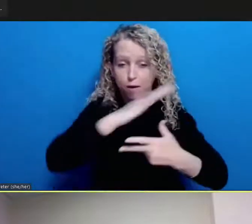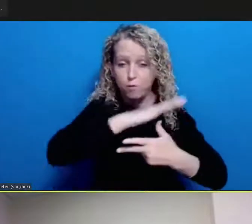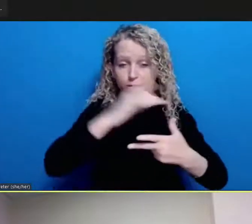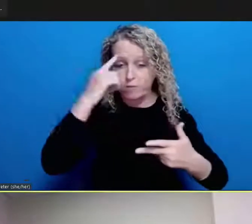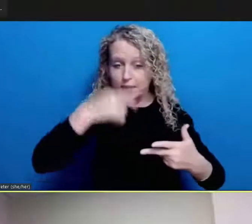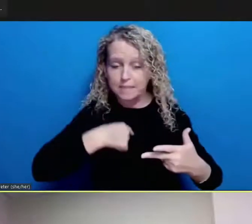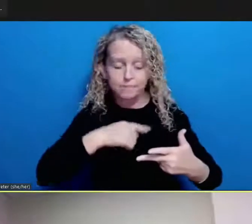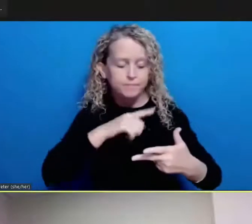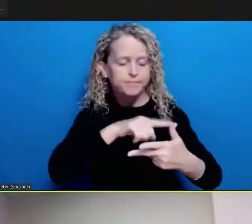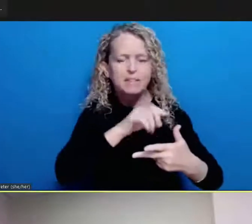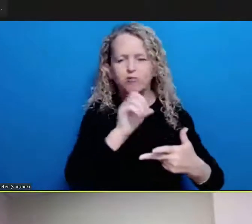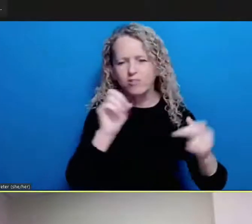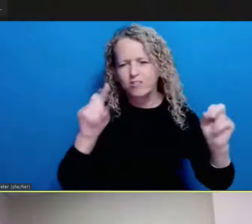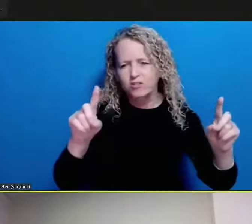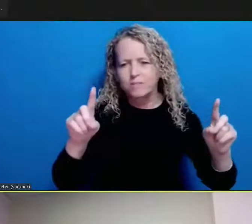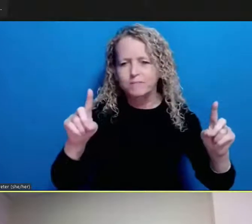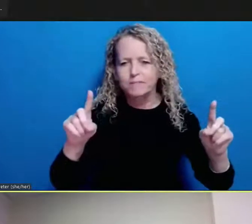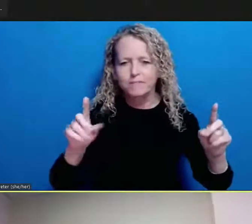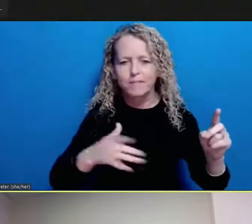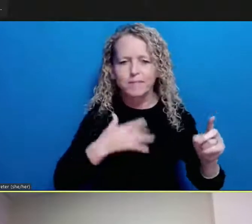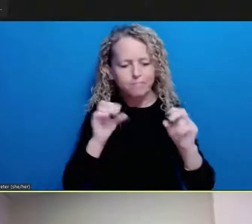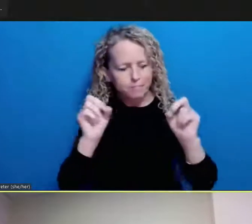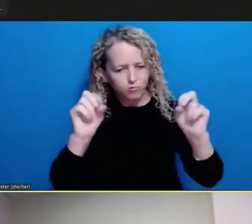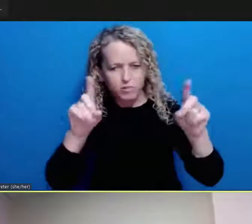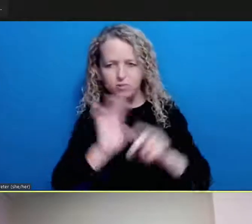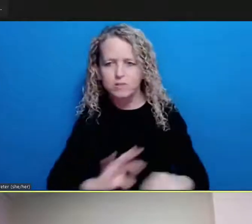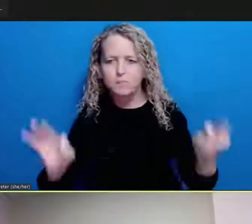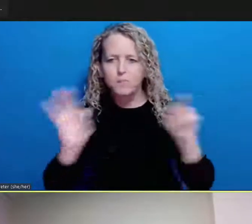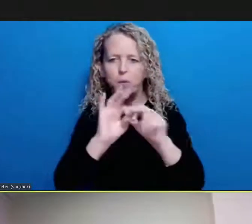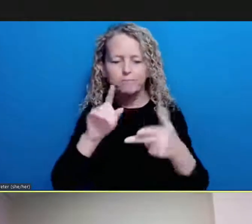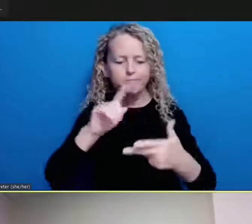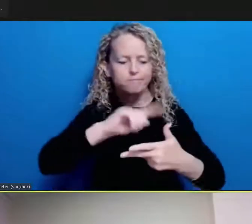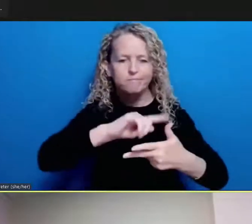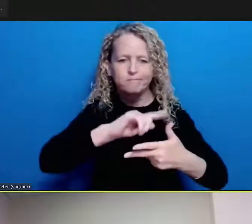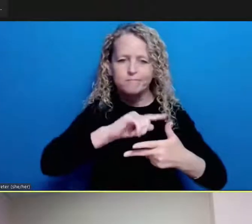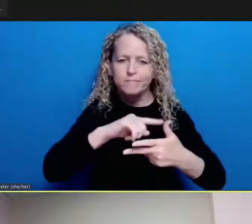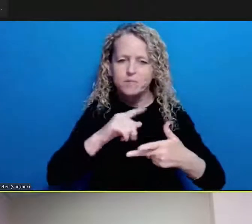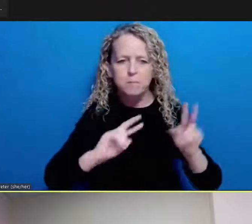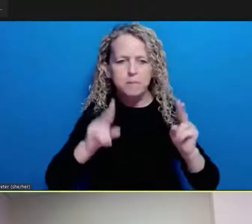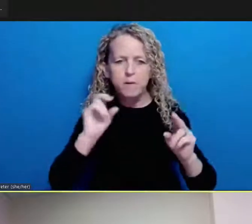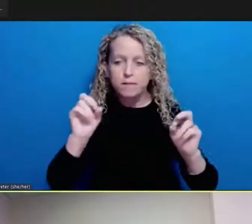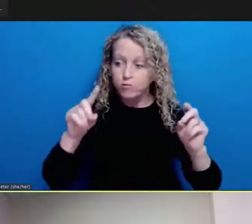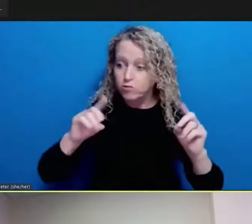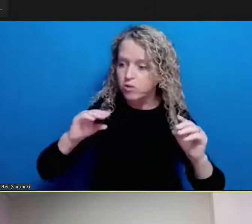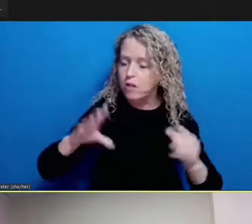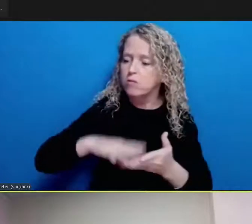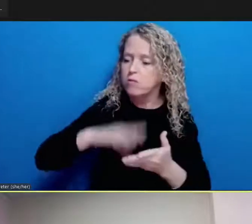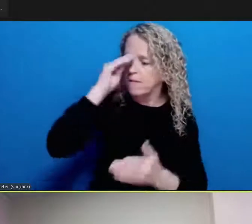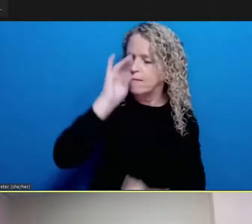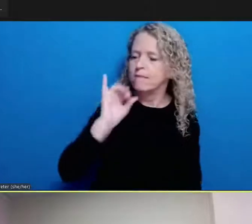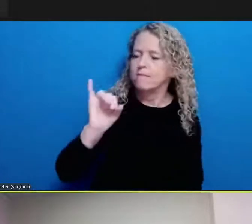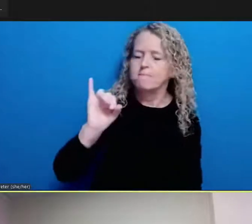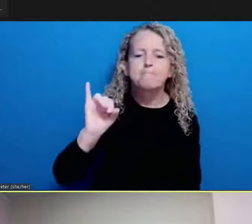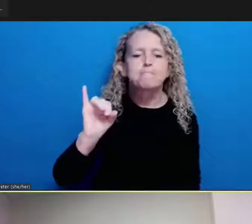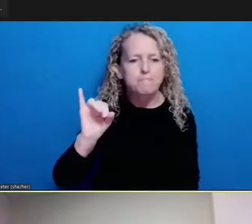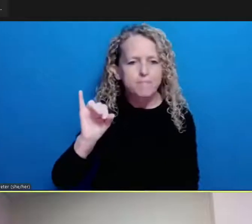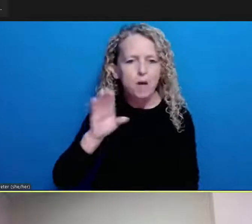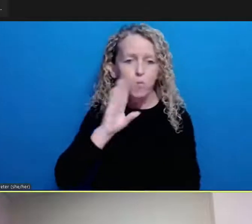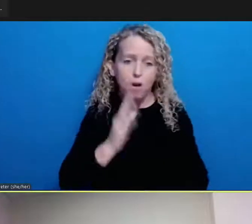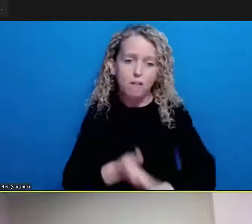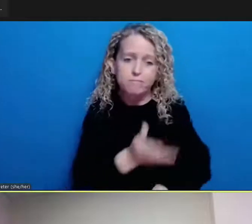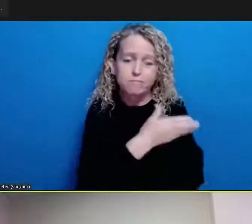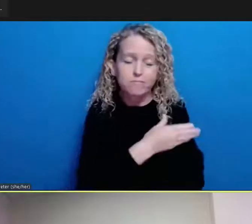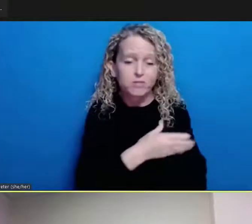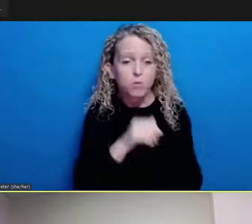kind of that first step that can really make a difference. And so I would encourage nonprofits and the business community to